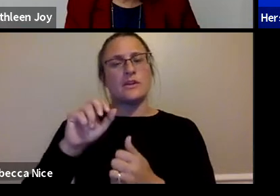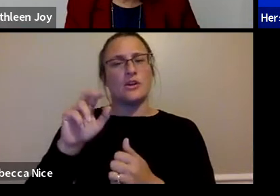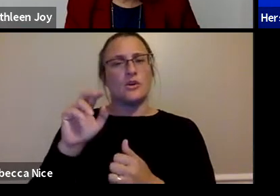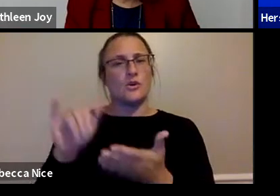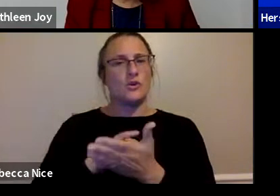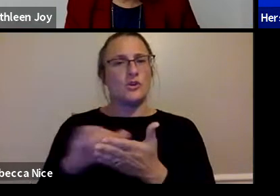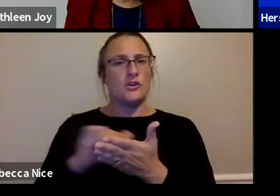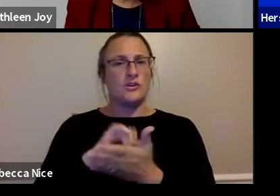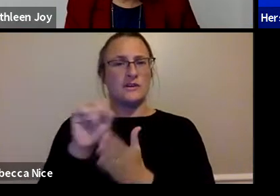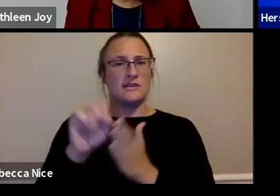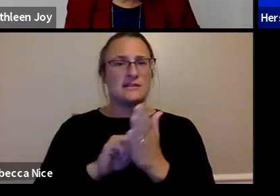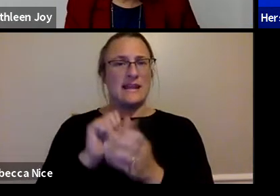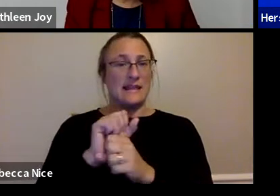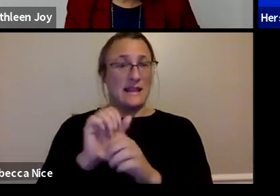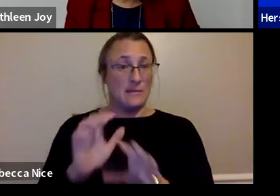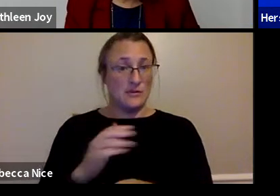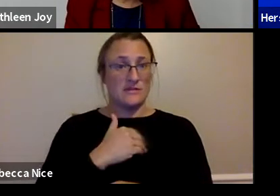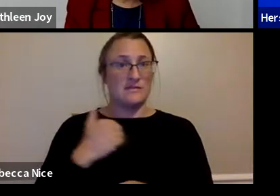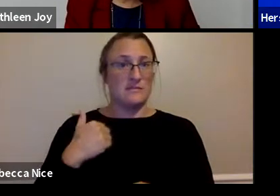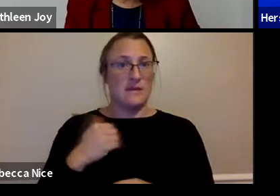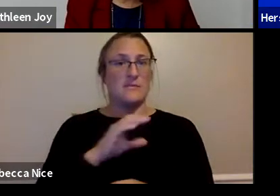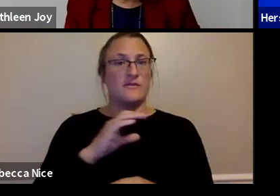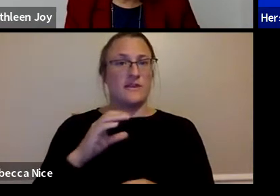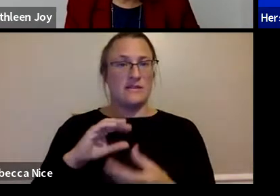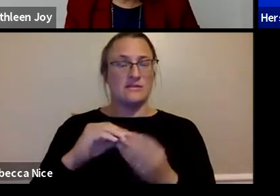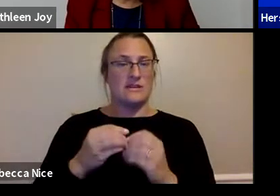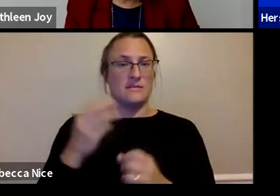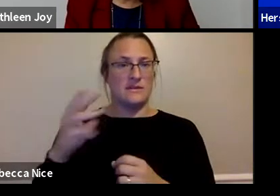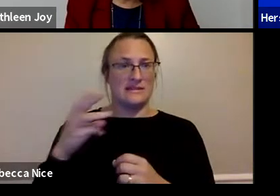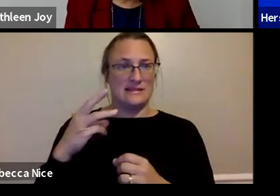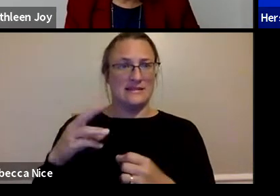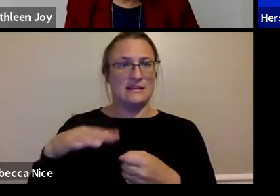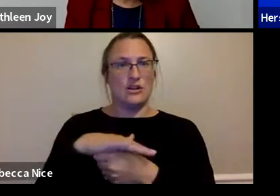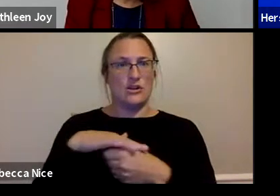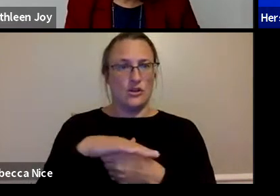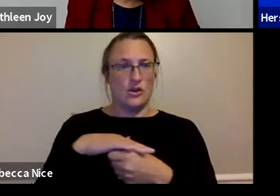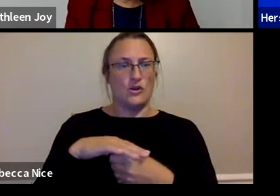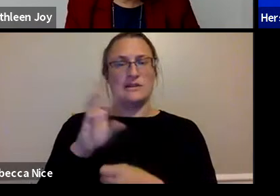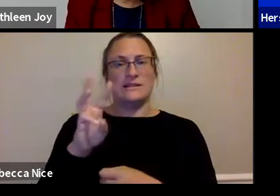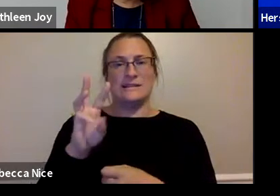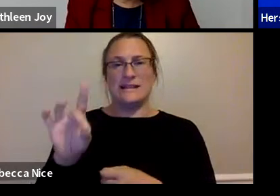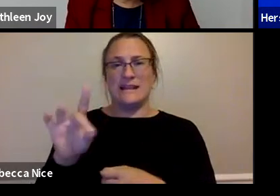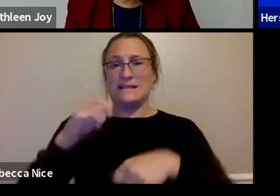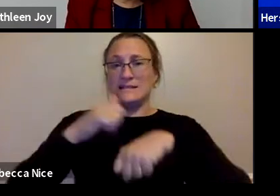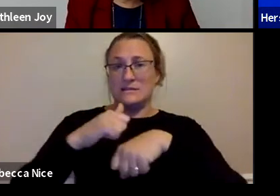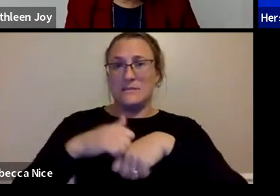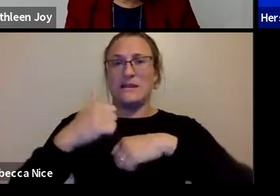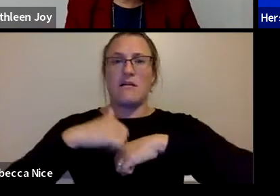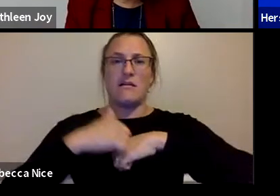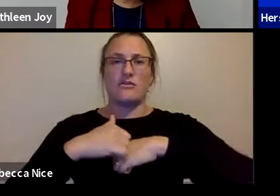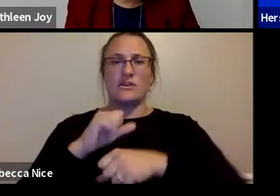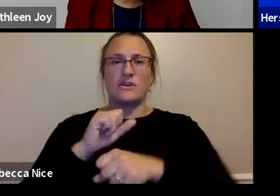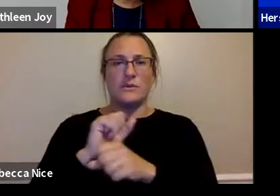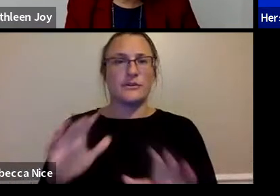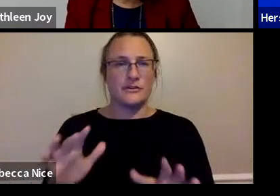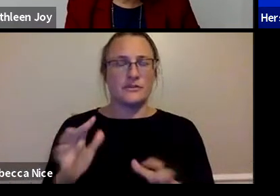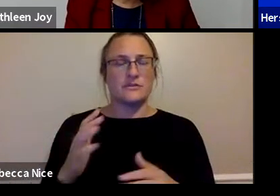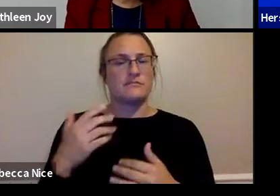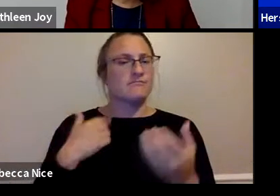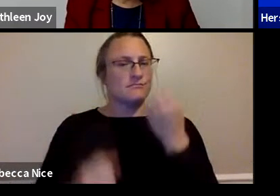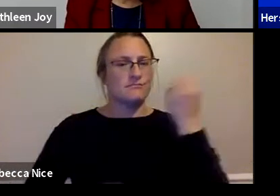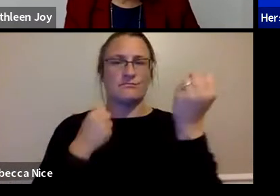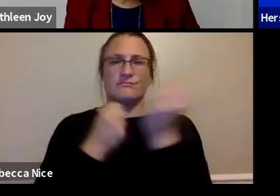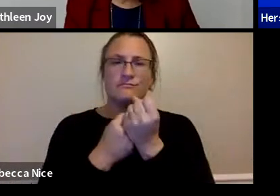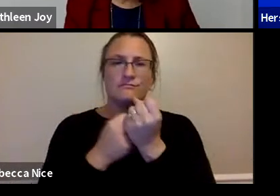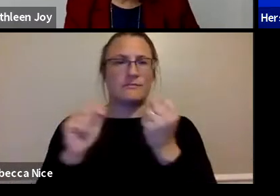Loft, member of District Council number 16, Local 6A, Cement and Concrete Workers. I'm in total favor of this project. It will not